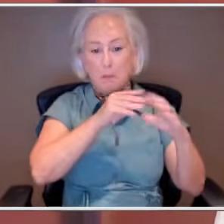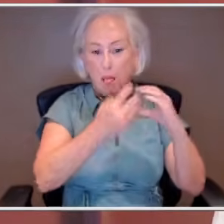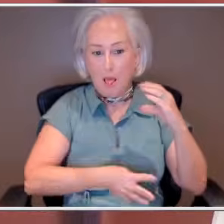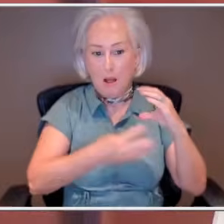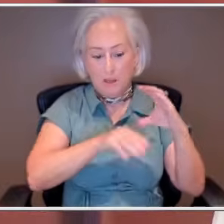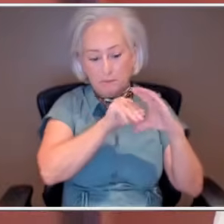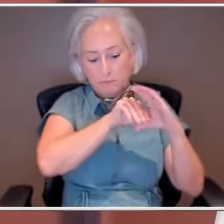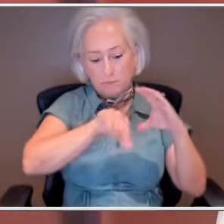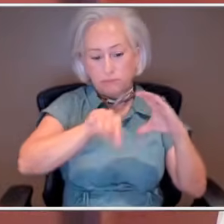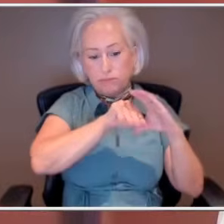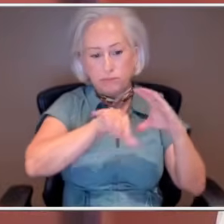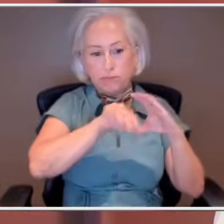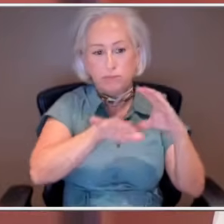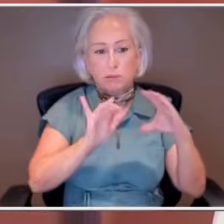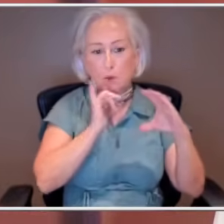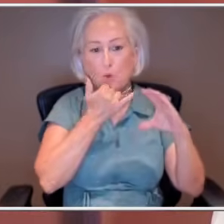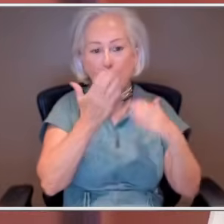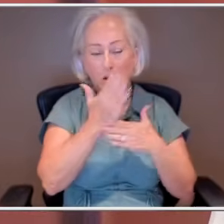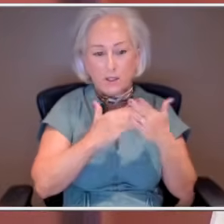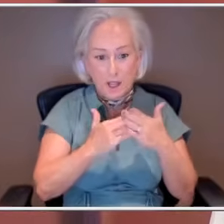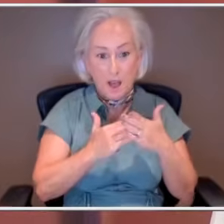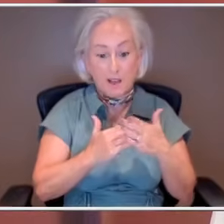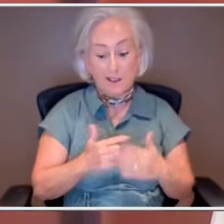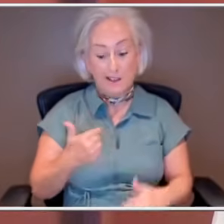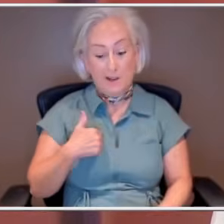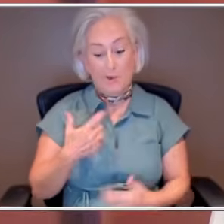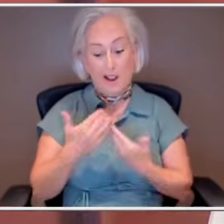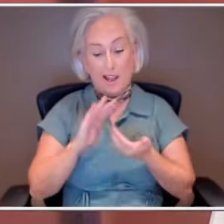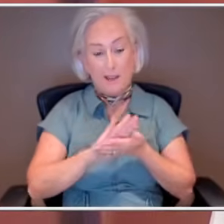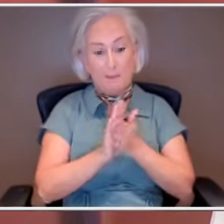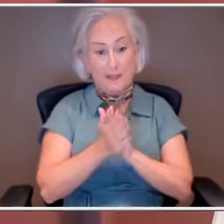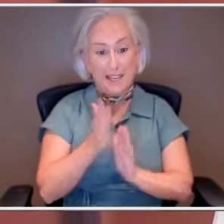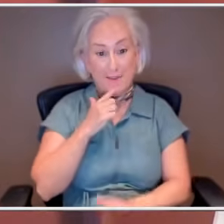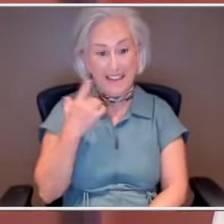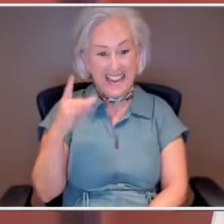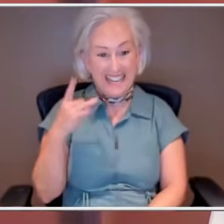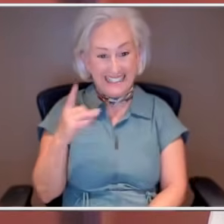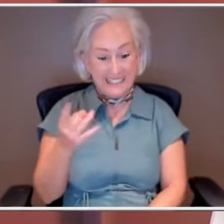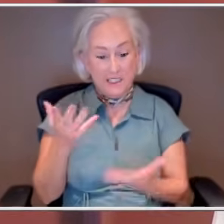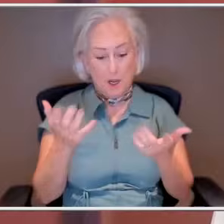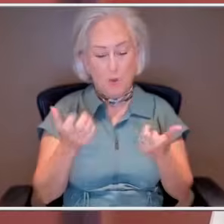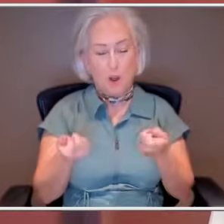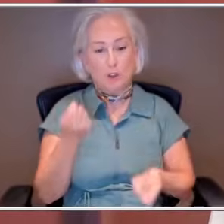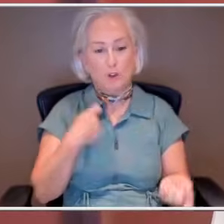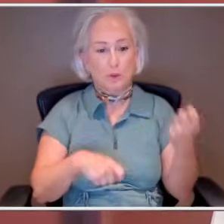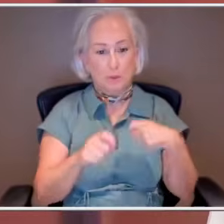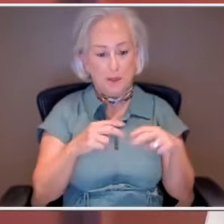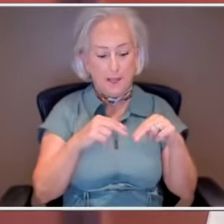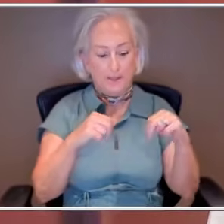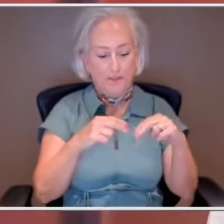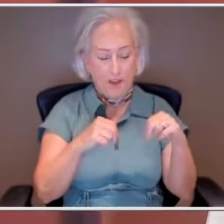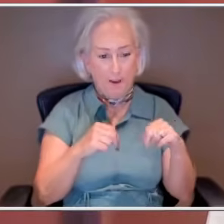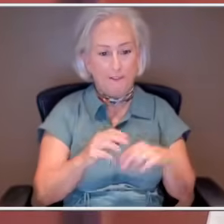18, they wanted to replace the valve just because as an adult, just to have an adult valve. But now,